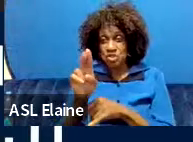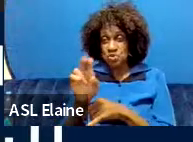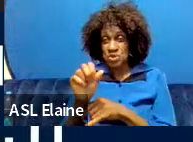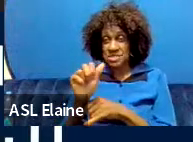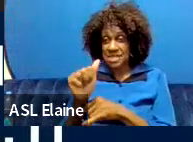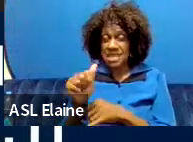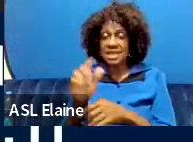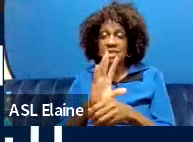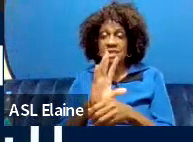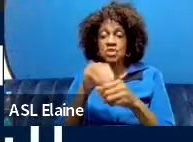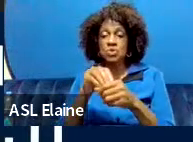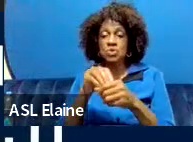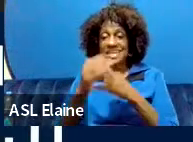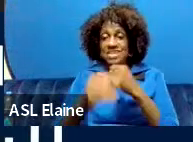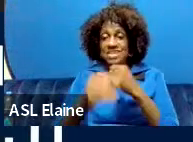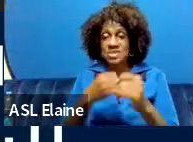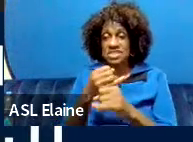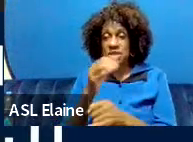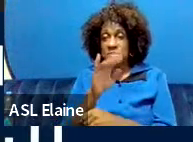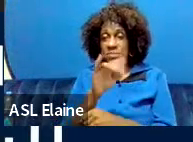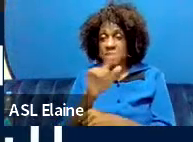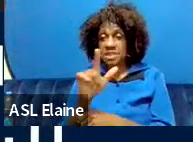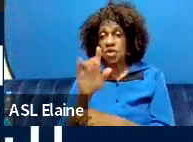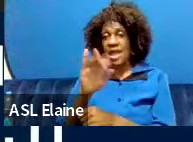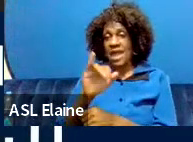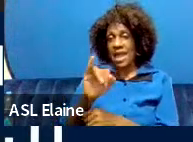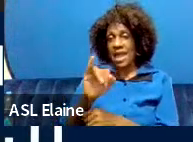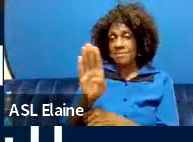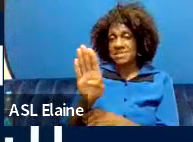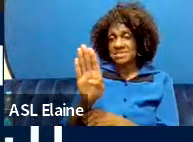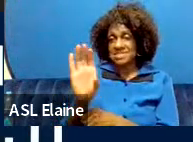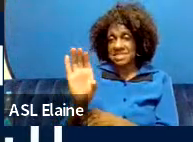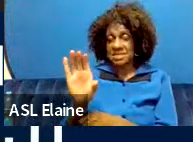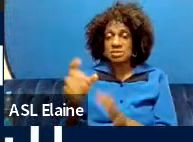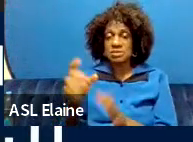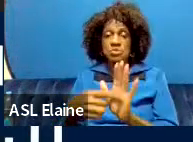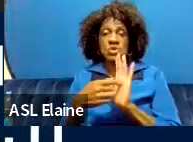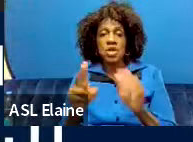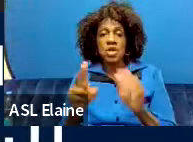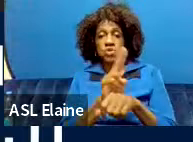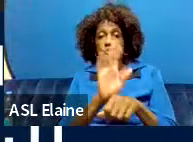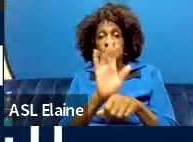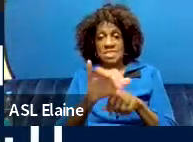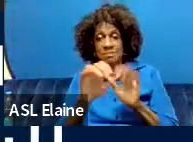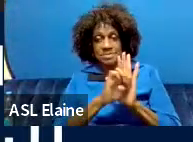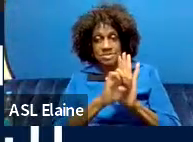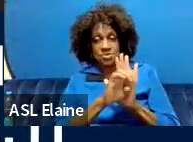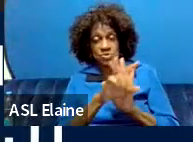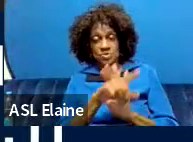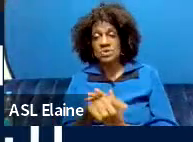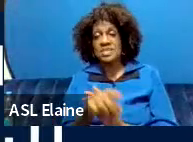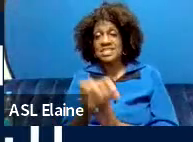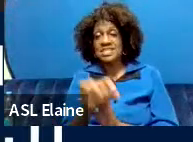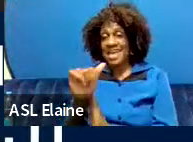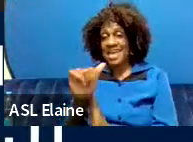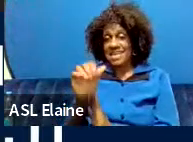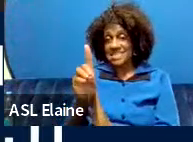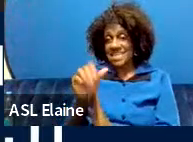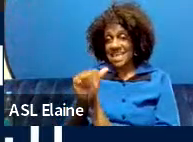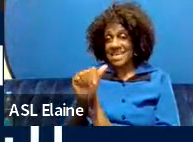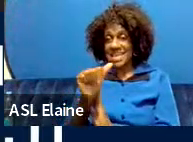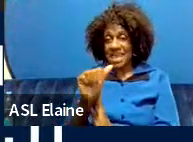including the International Building Code, or IBC, require use of the symbol. The ADA and